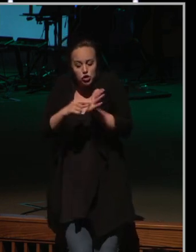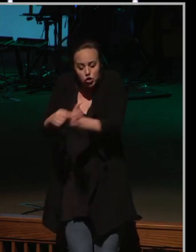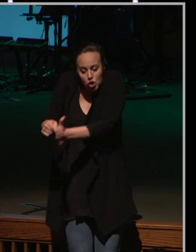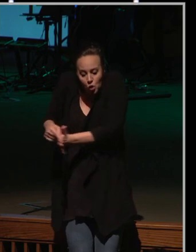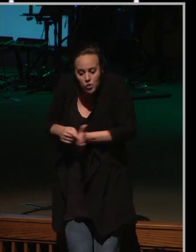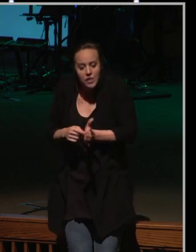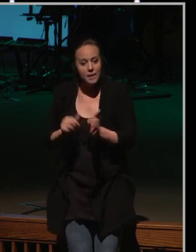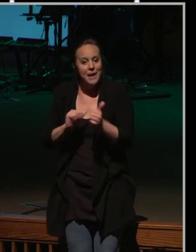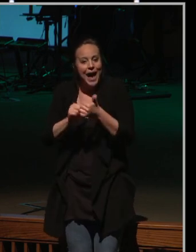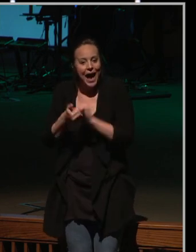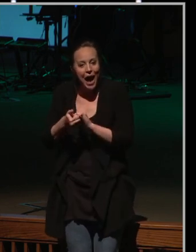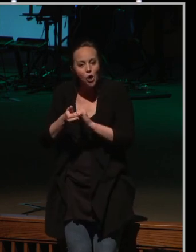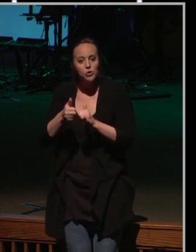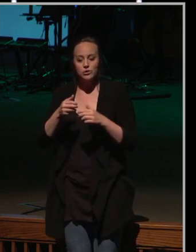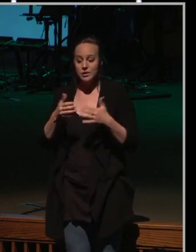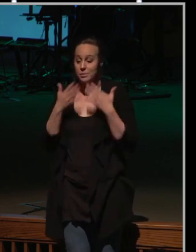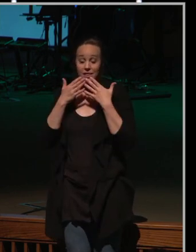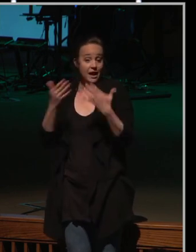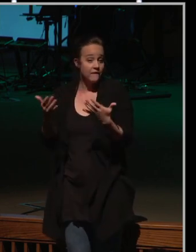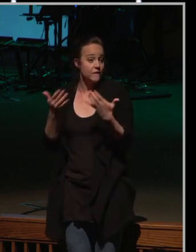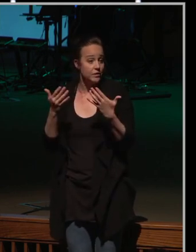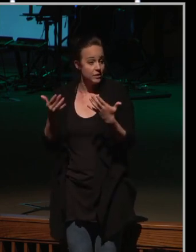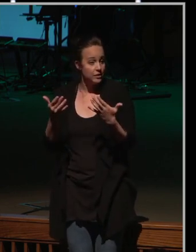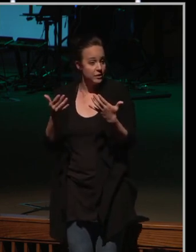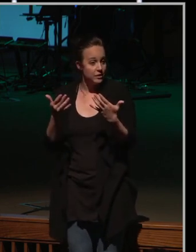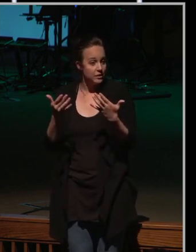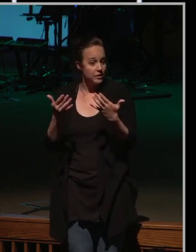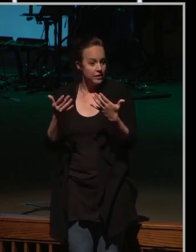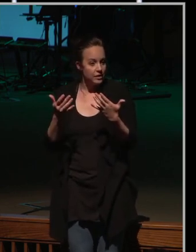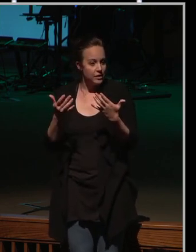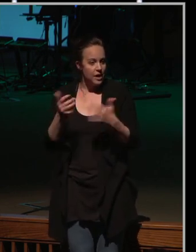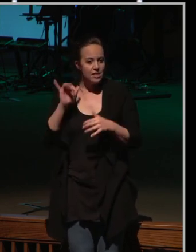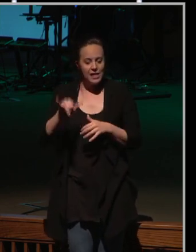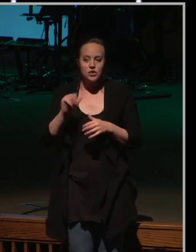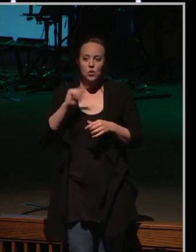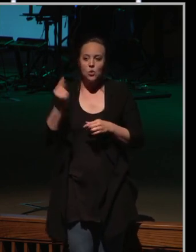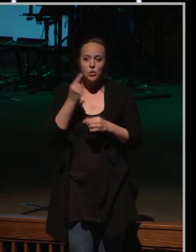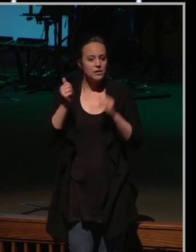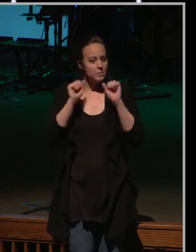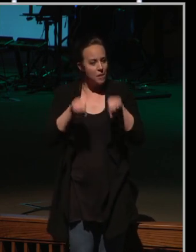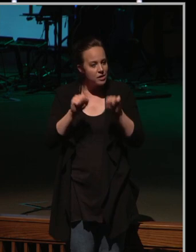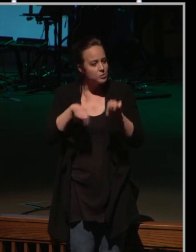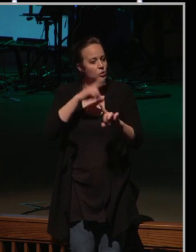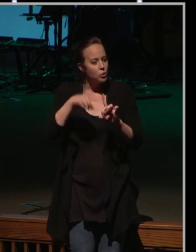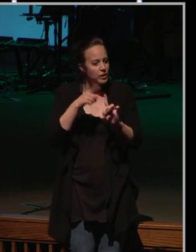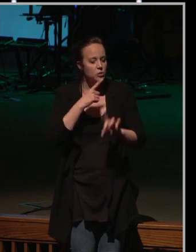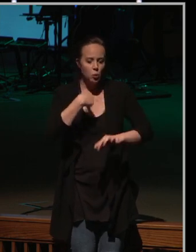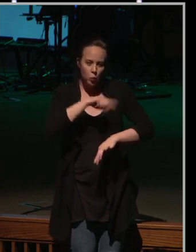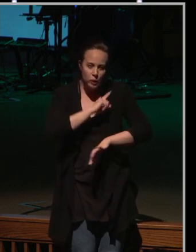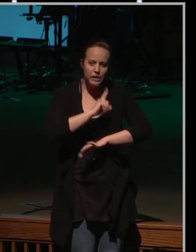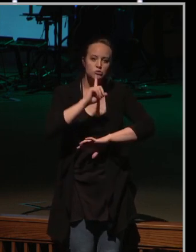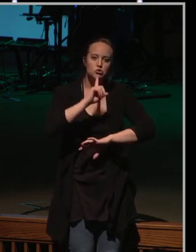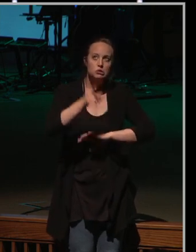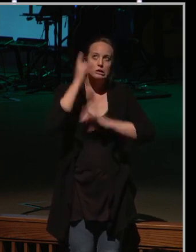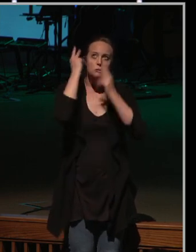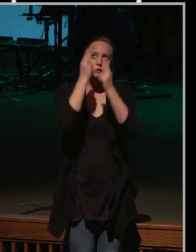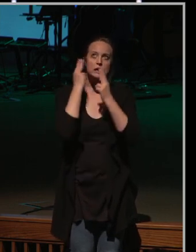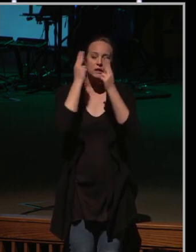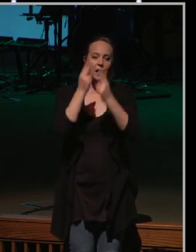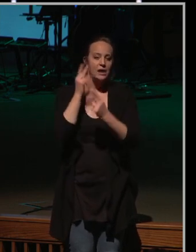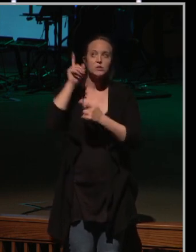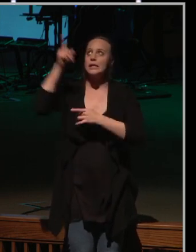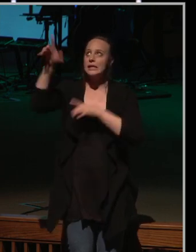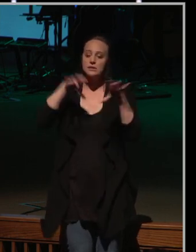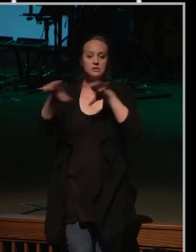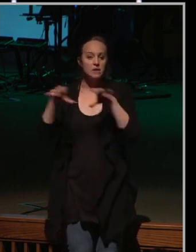I think being thankful is, again, only possible when we realize what Jesus has done for us. And so you need to find ways